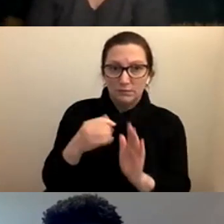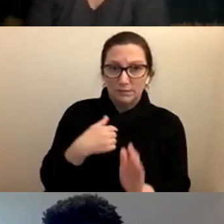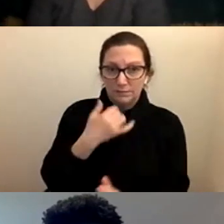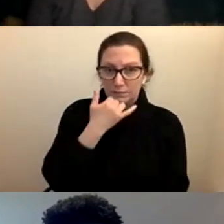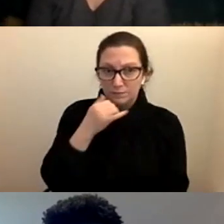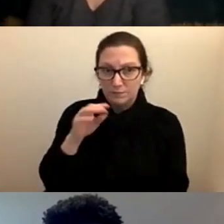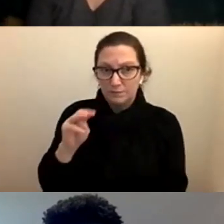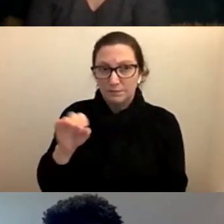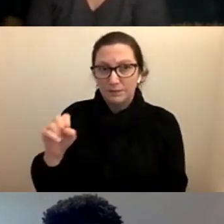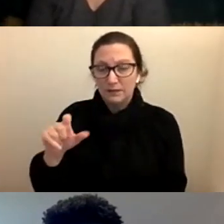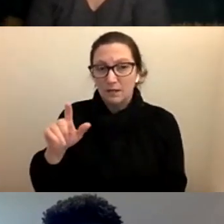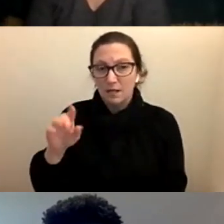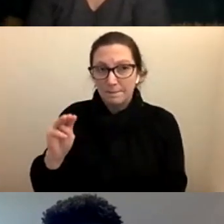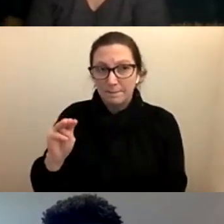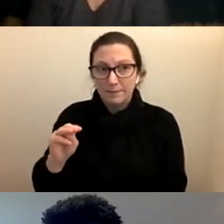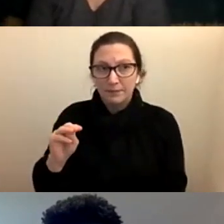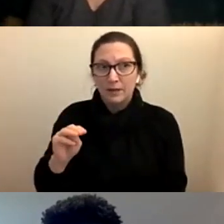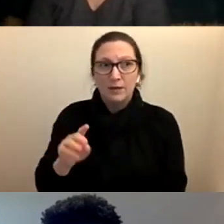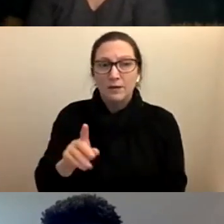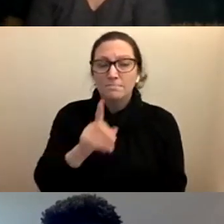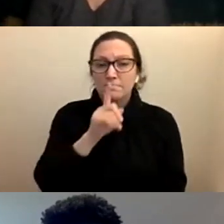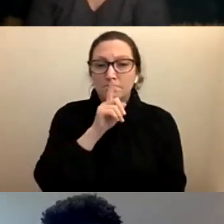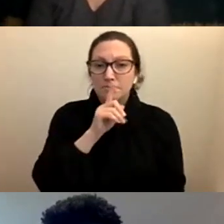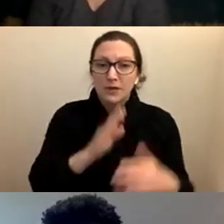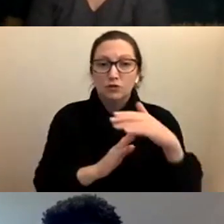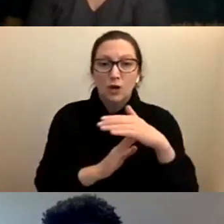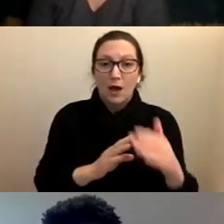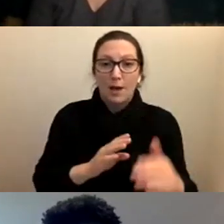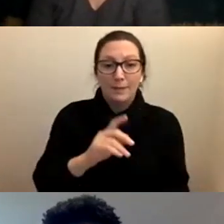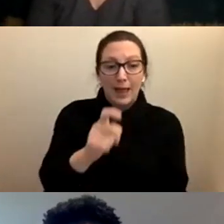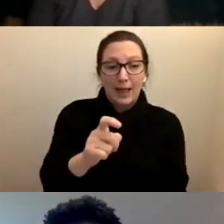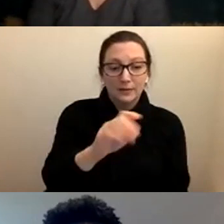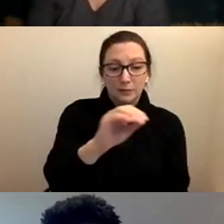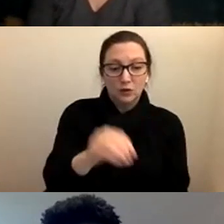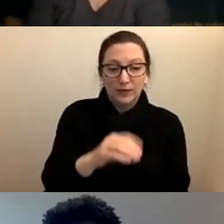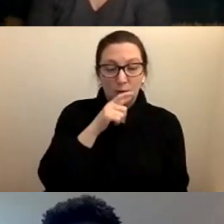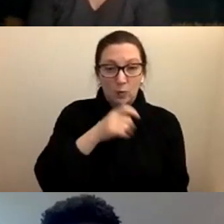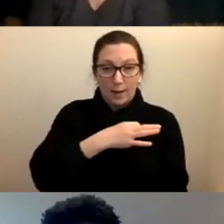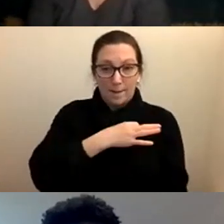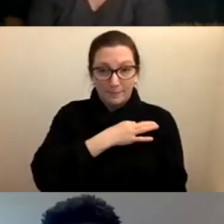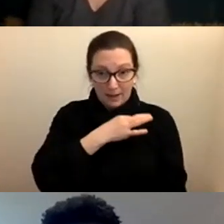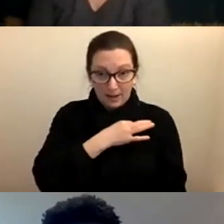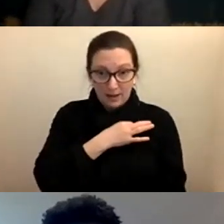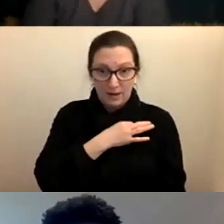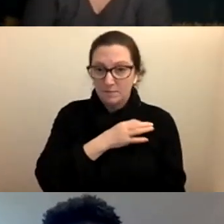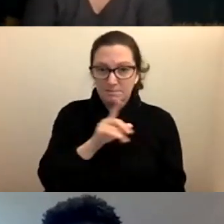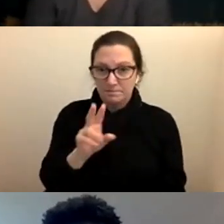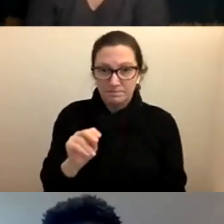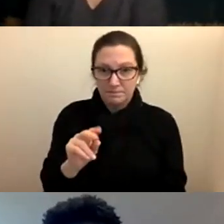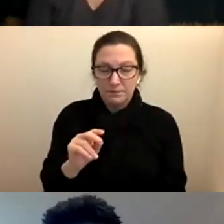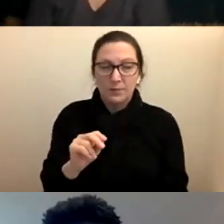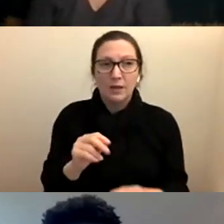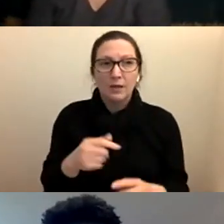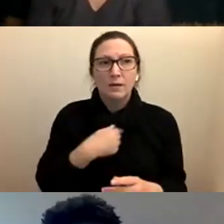thinking is not the top X percent of those who apply from a particular school. I'm talking